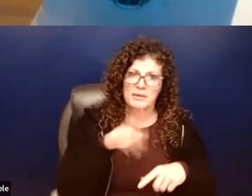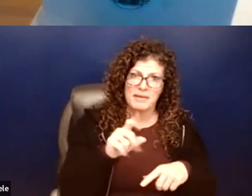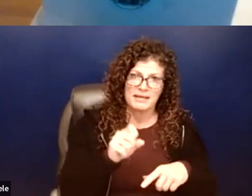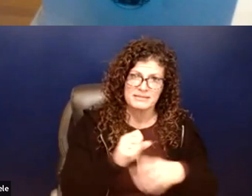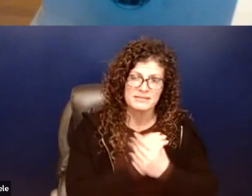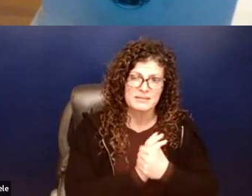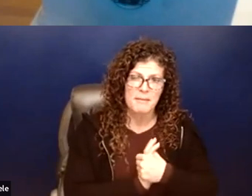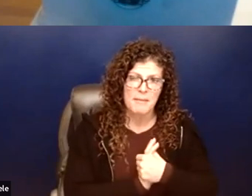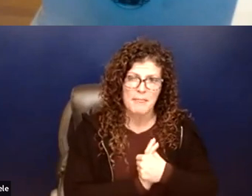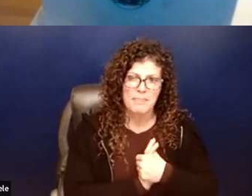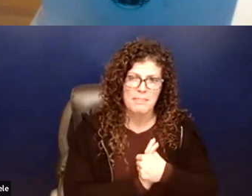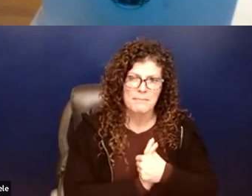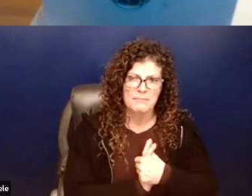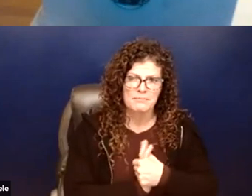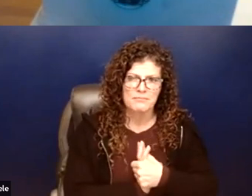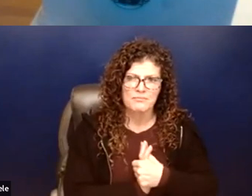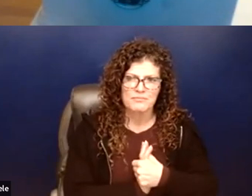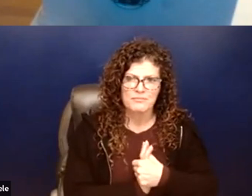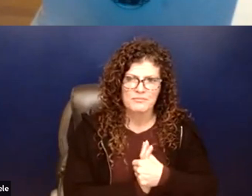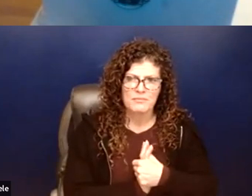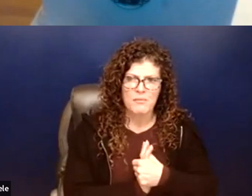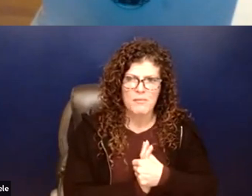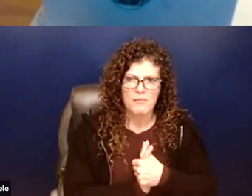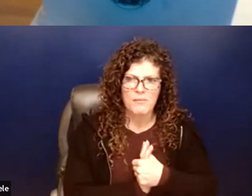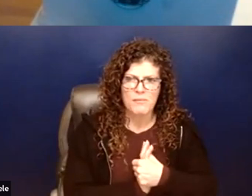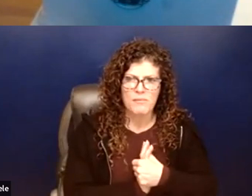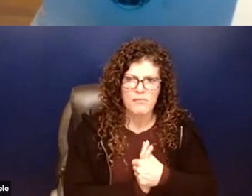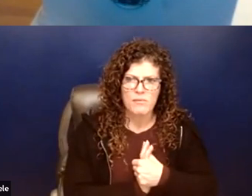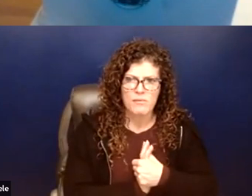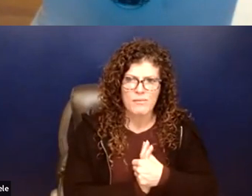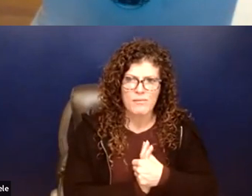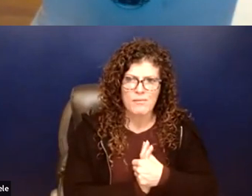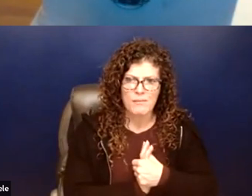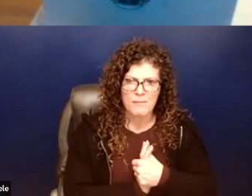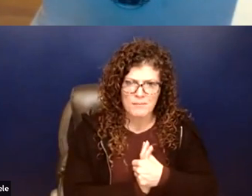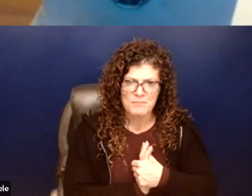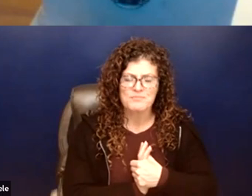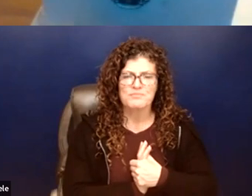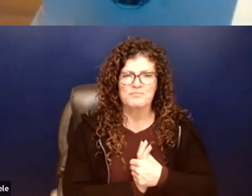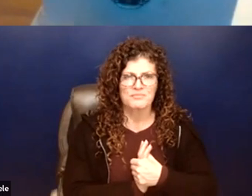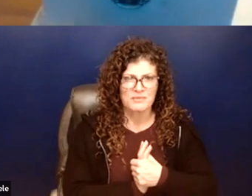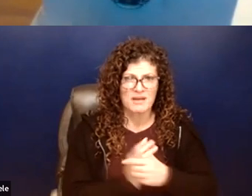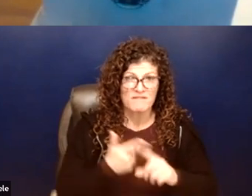So, you know, from my perspective as the mother of an autistic